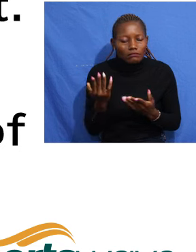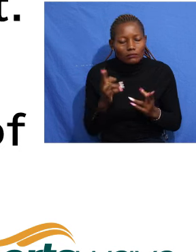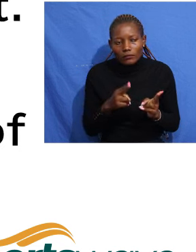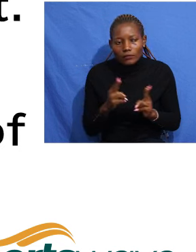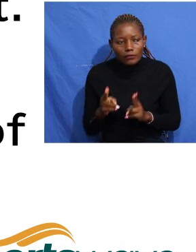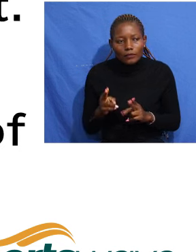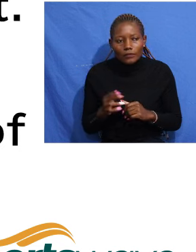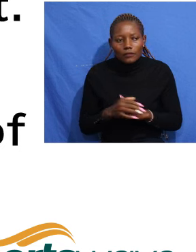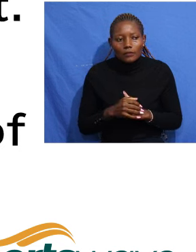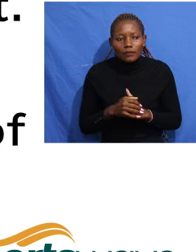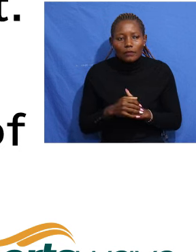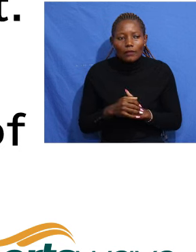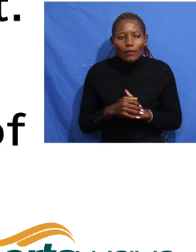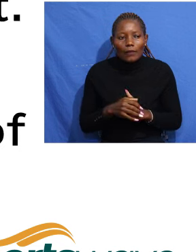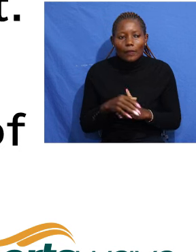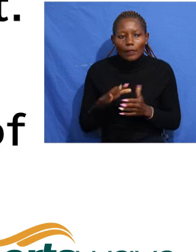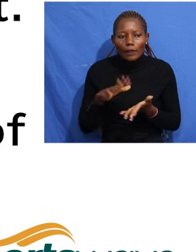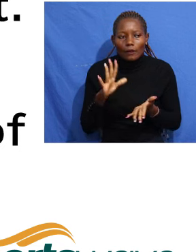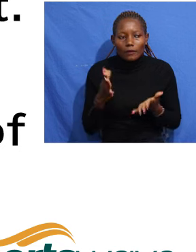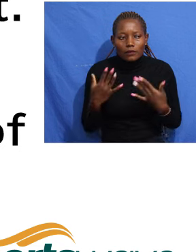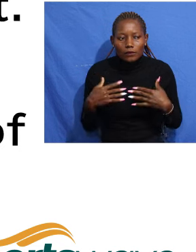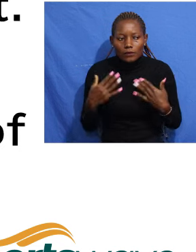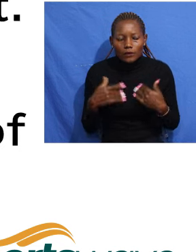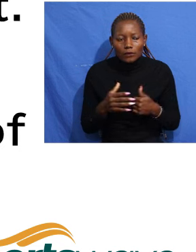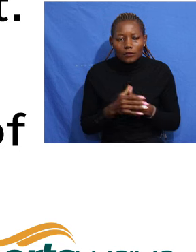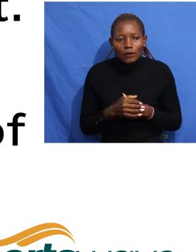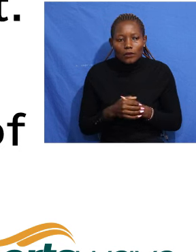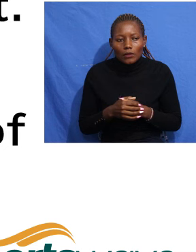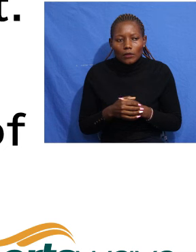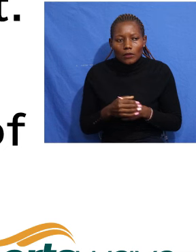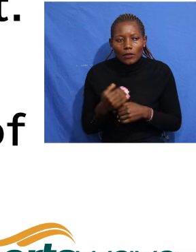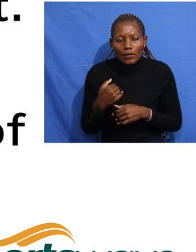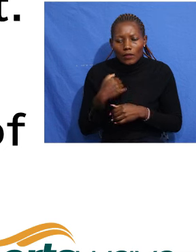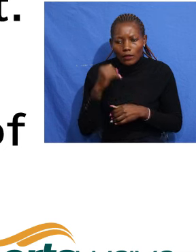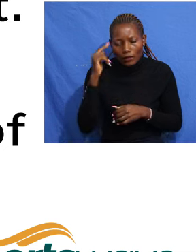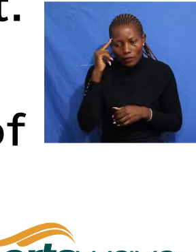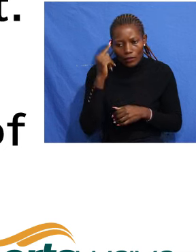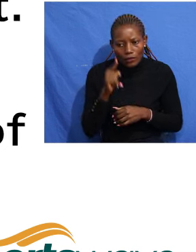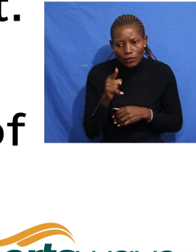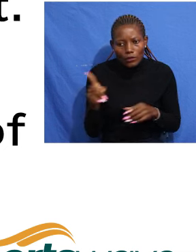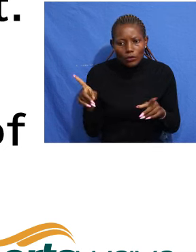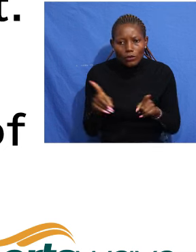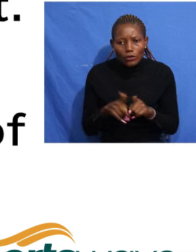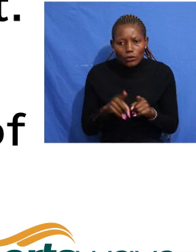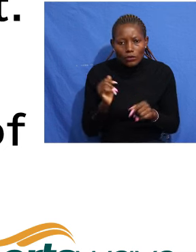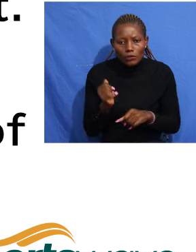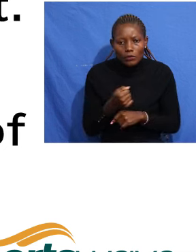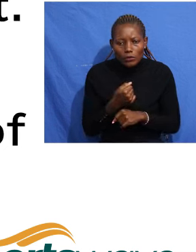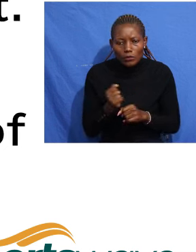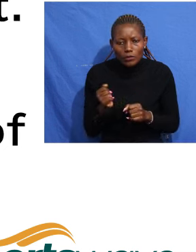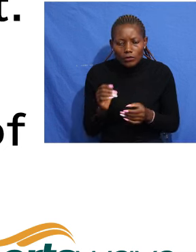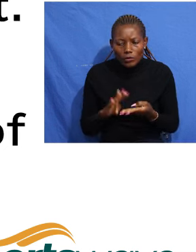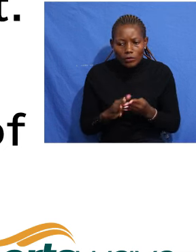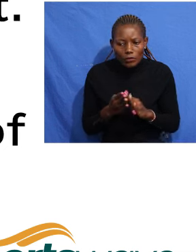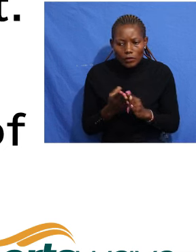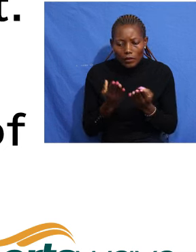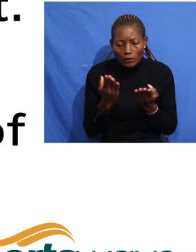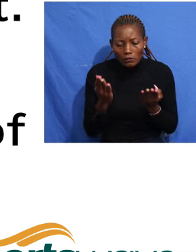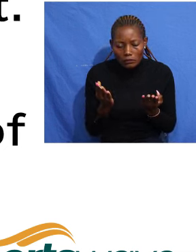But most of the people, and I think you also cannot become them by